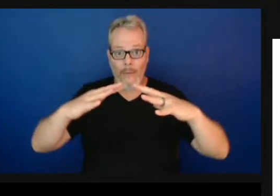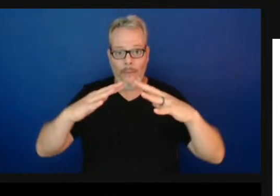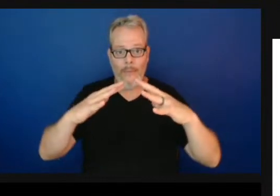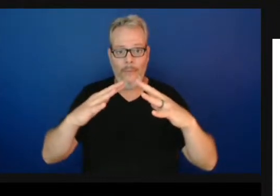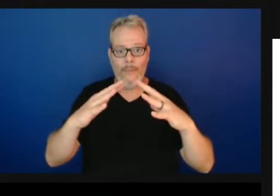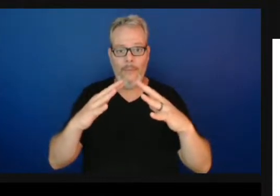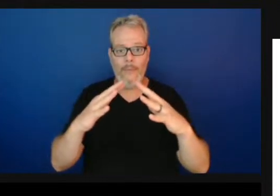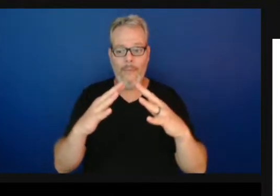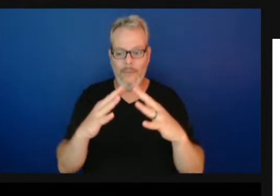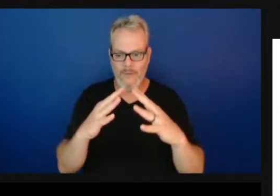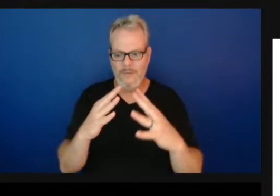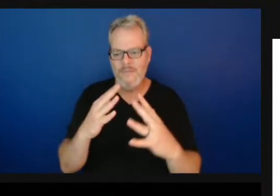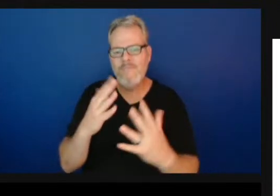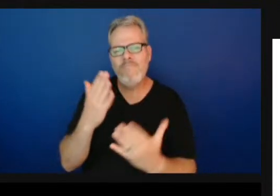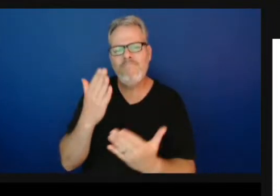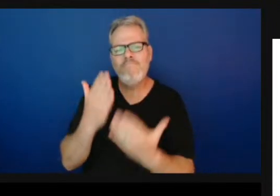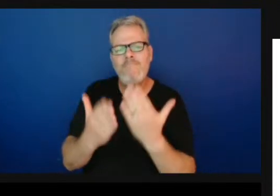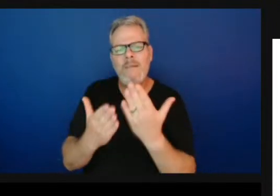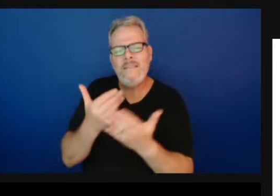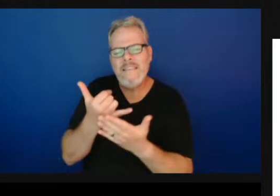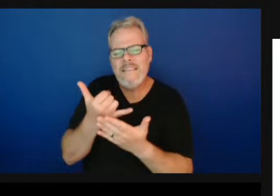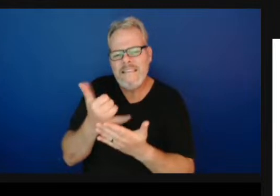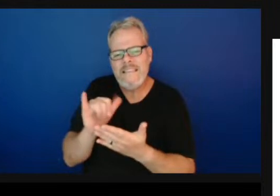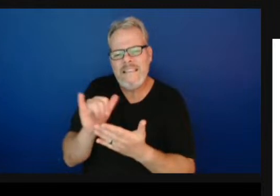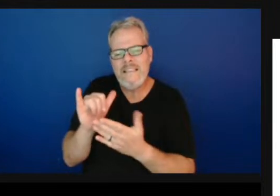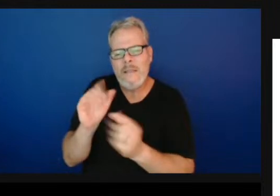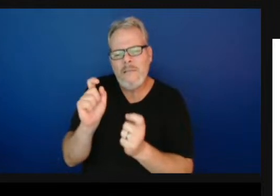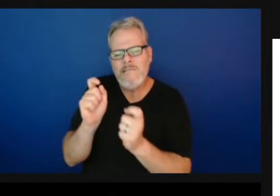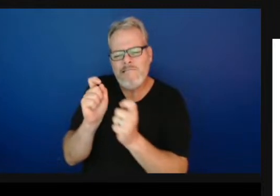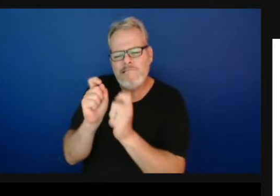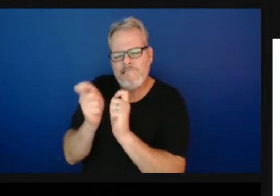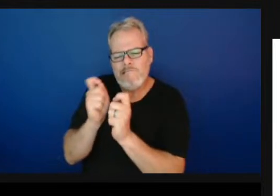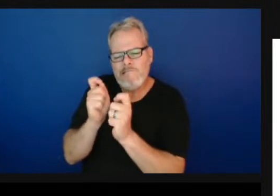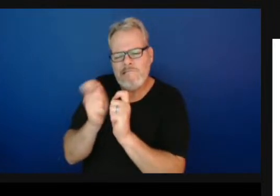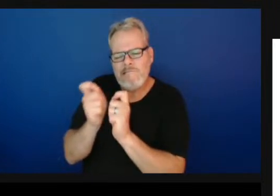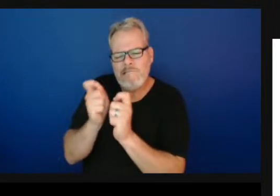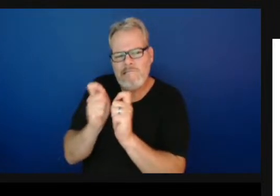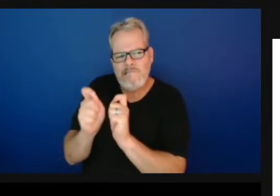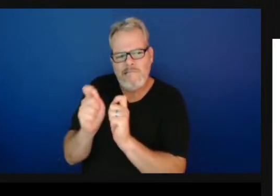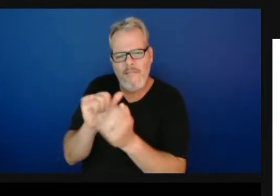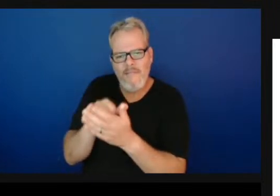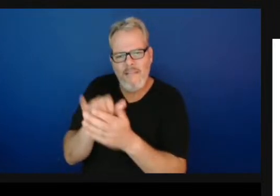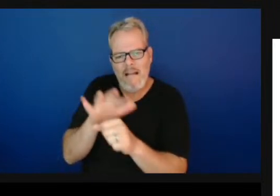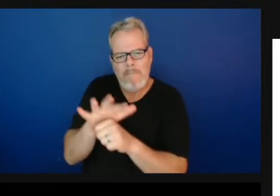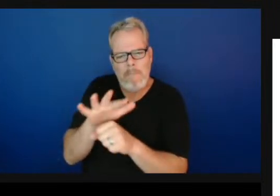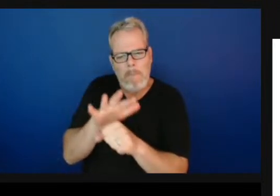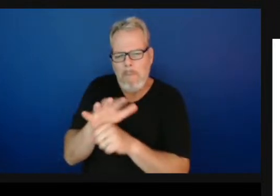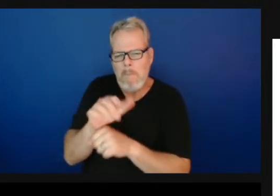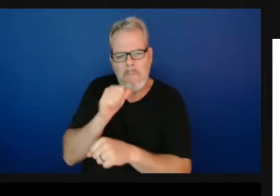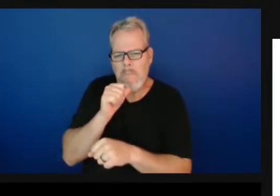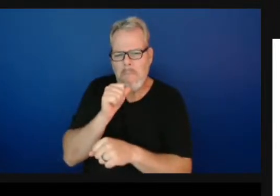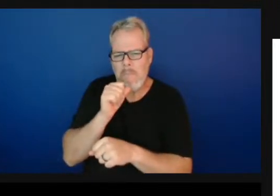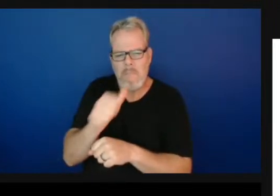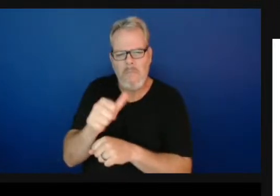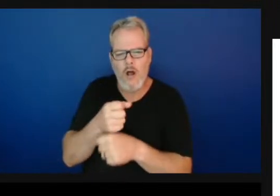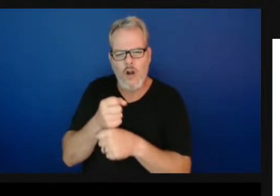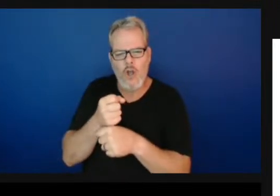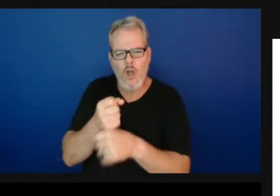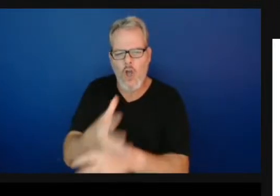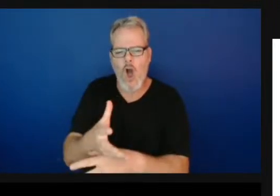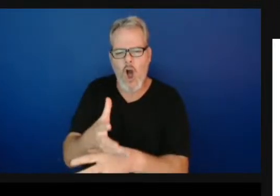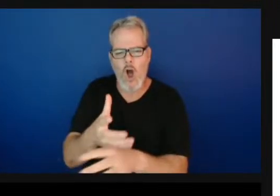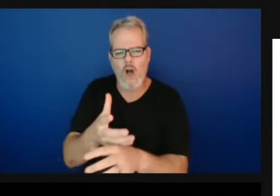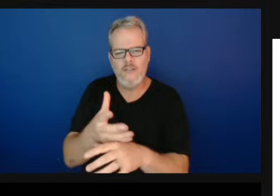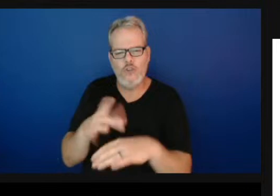some little movement between those two areas there, but not enough to cause any earthquakes or to prevent the inflation of the